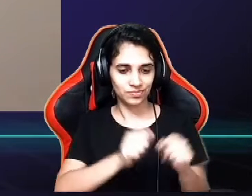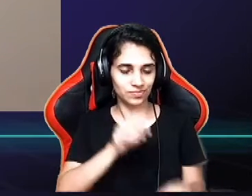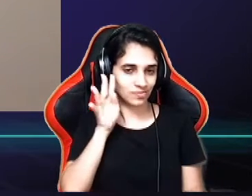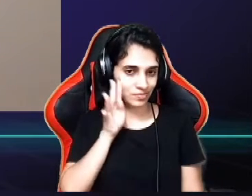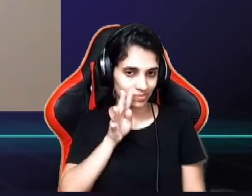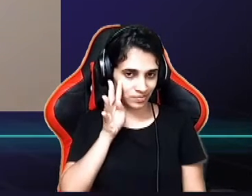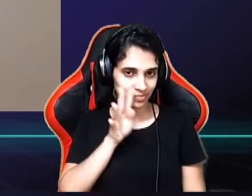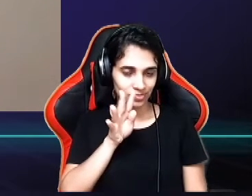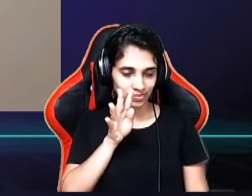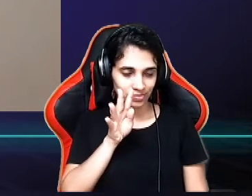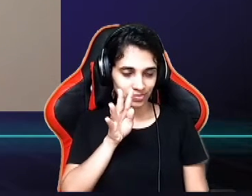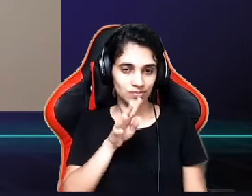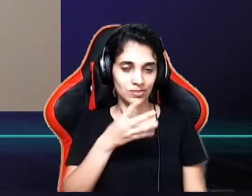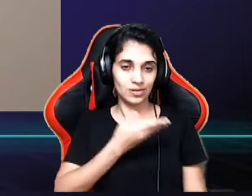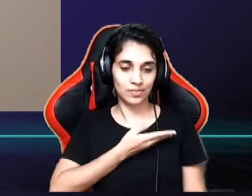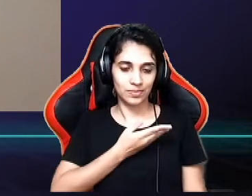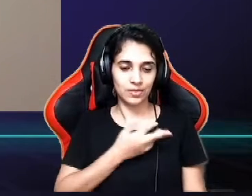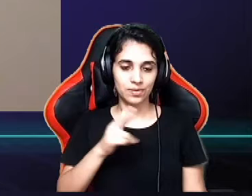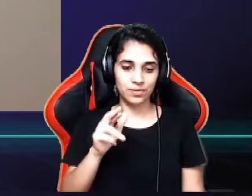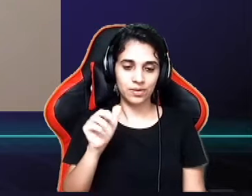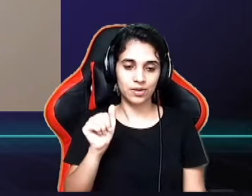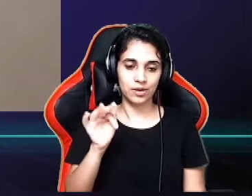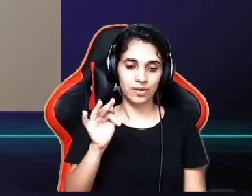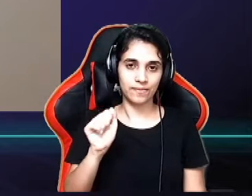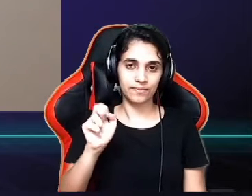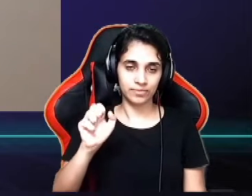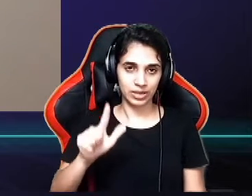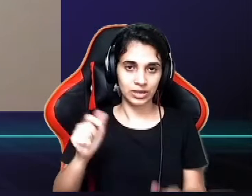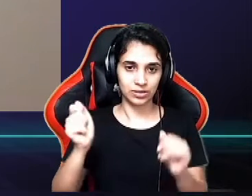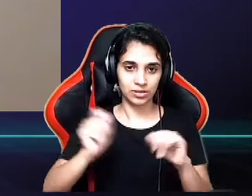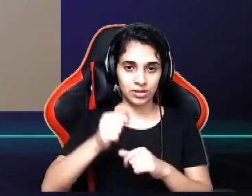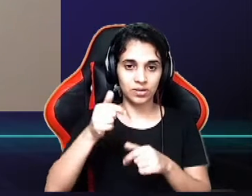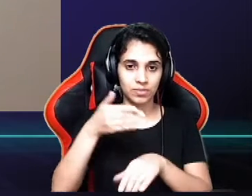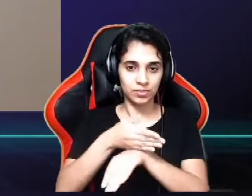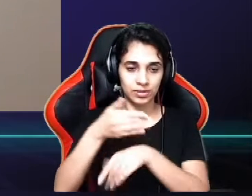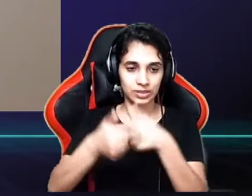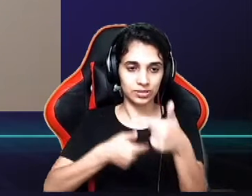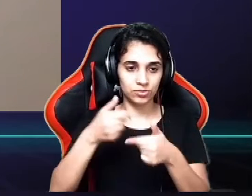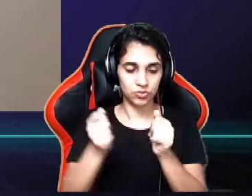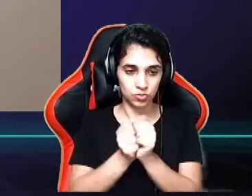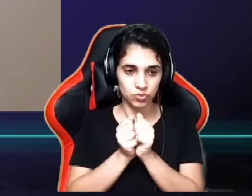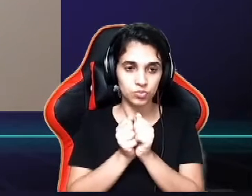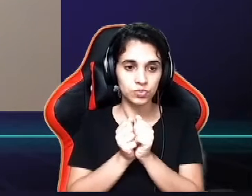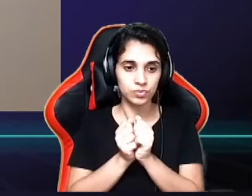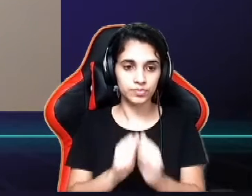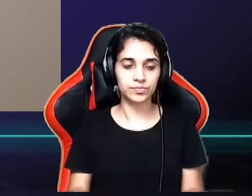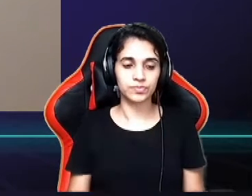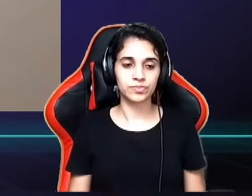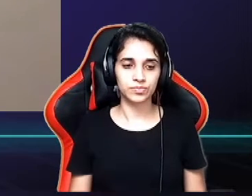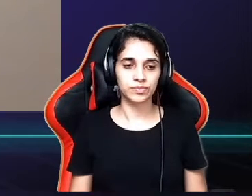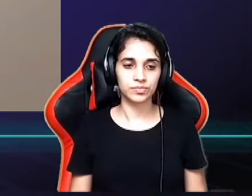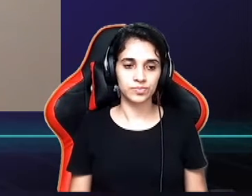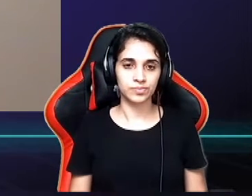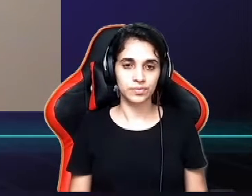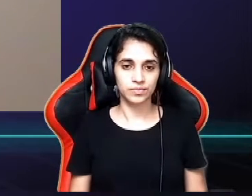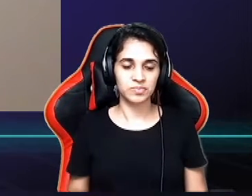for us to talk about with Rafael here, a colleague, and also presenting